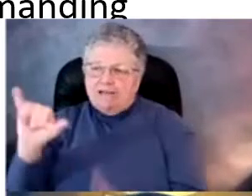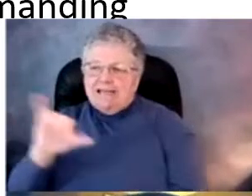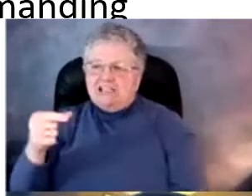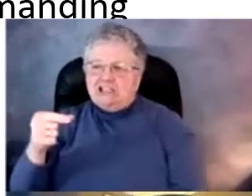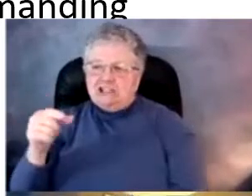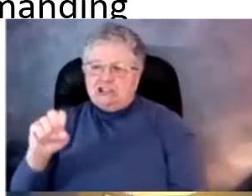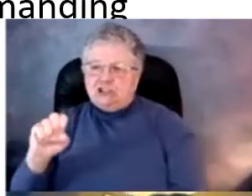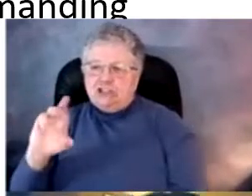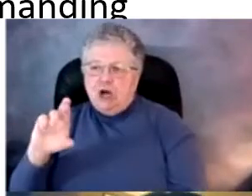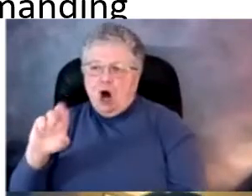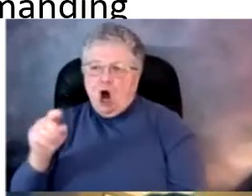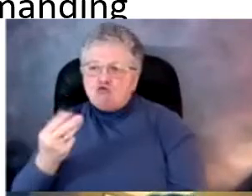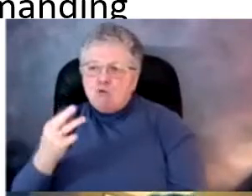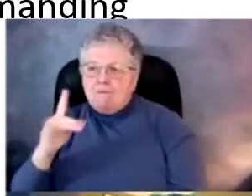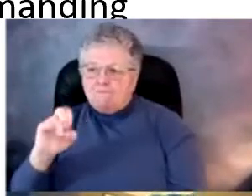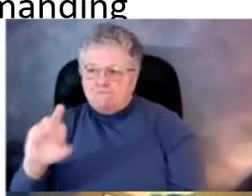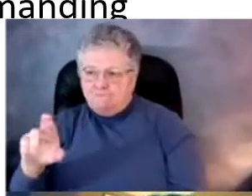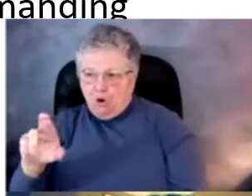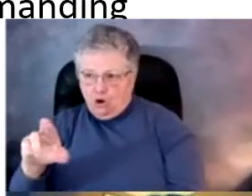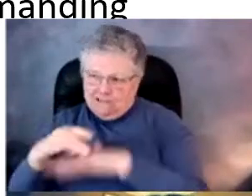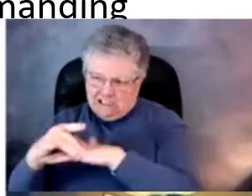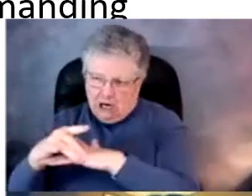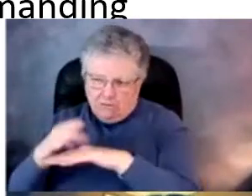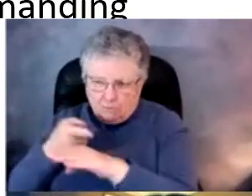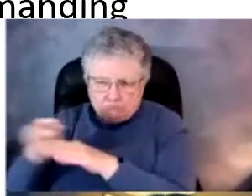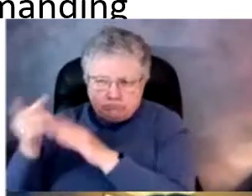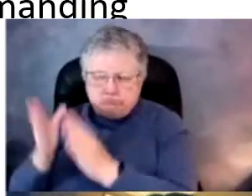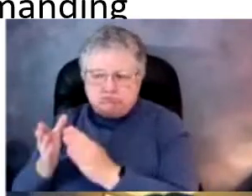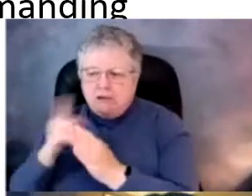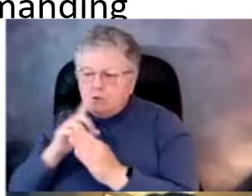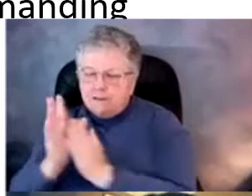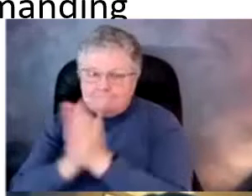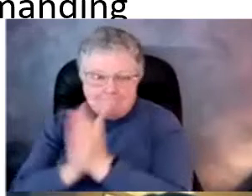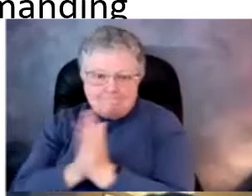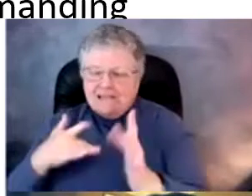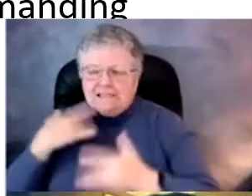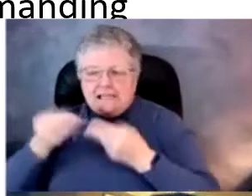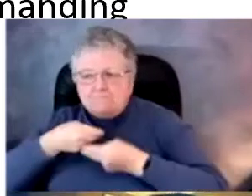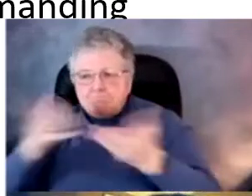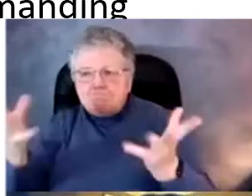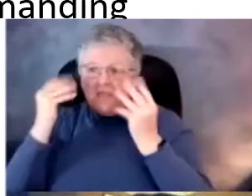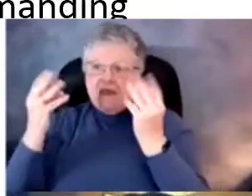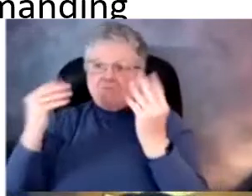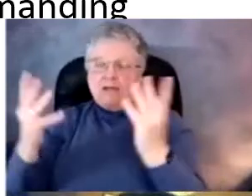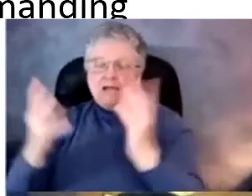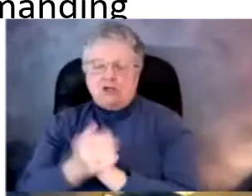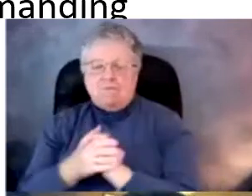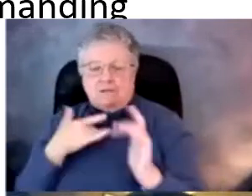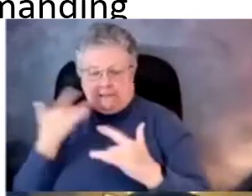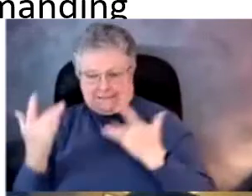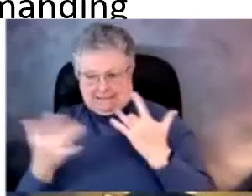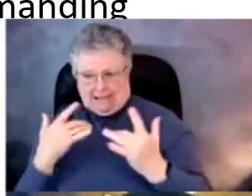this advocacy network and get some information out and kind of talk to people and find out about what the research needs